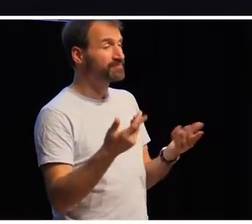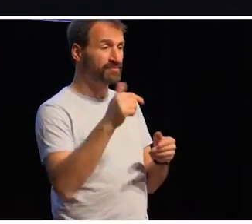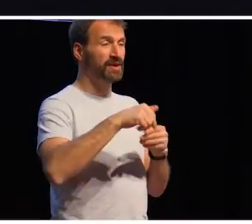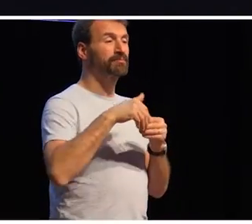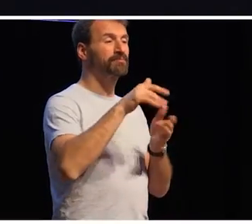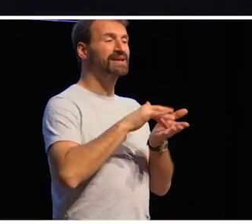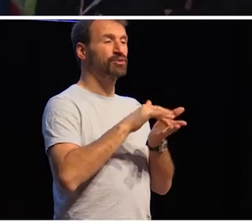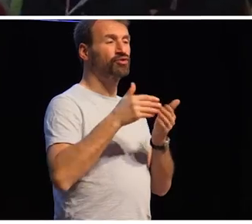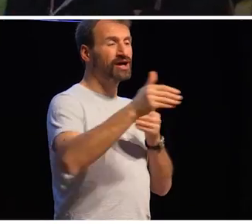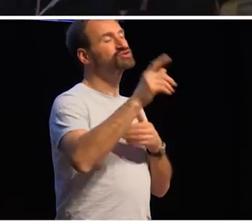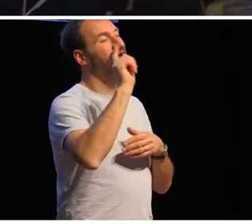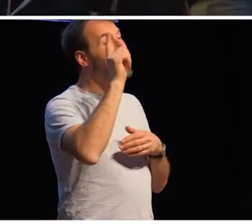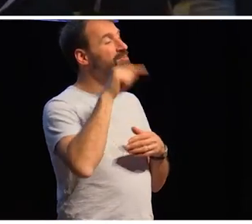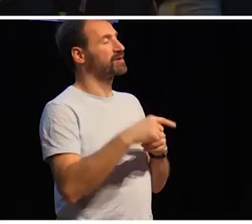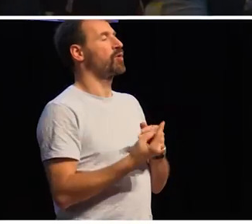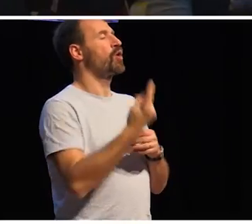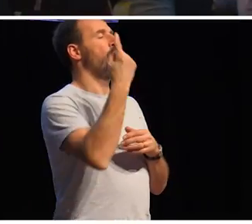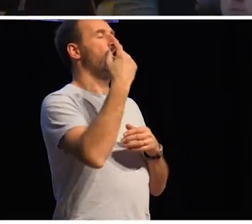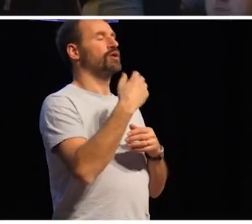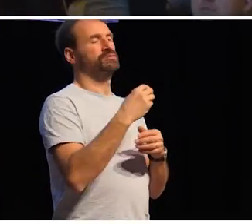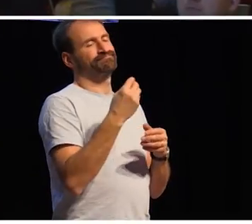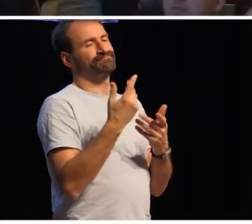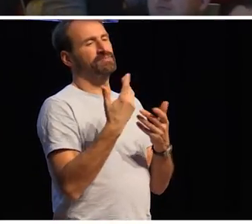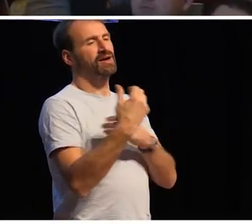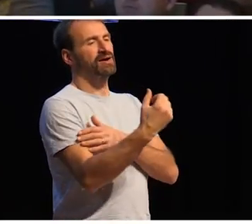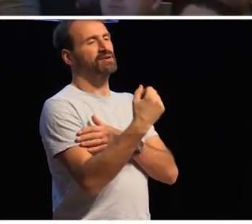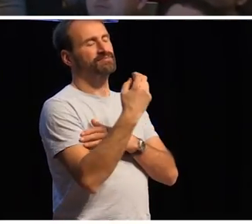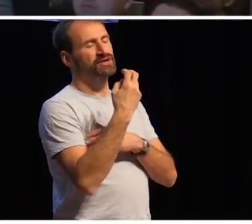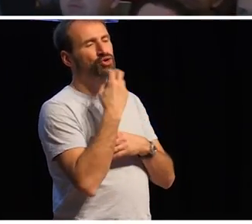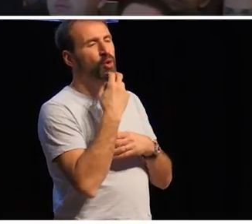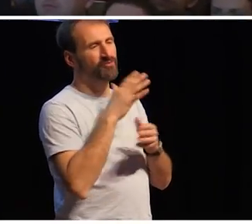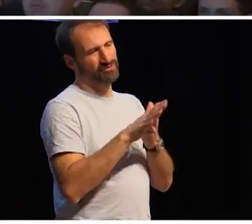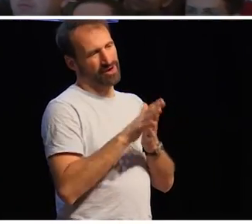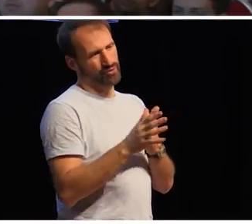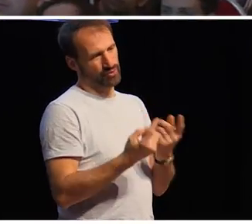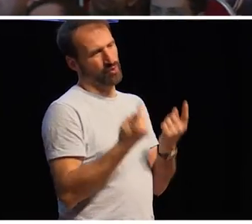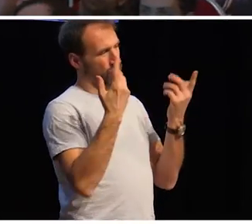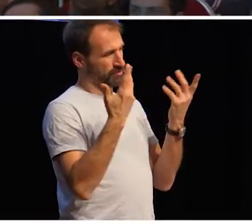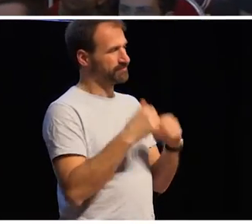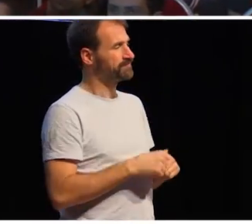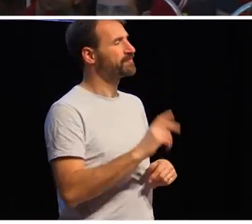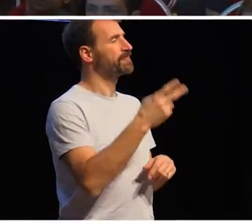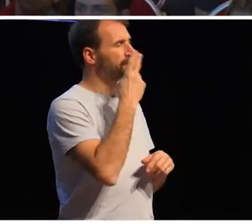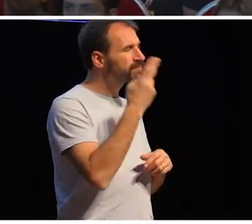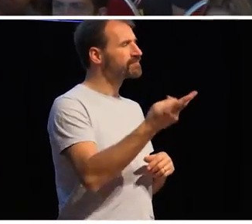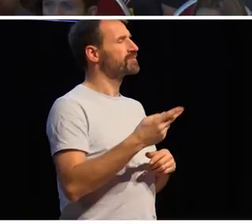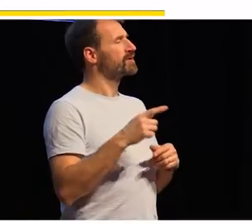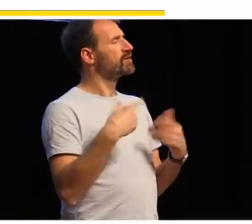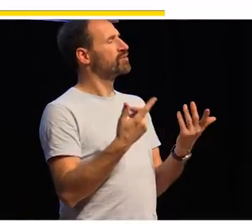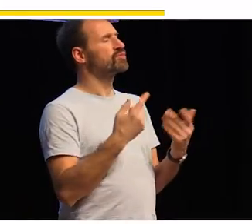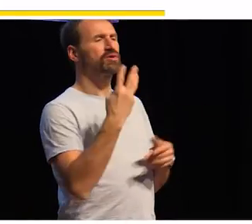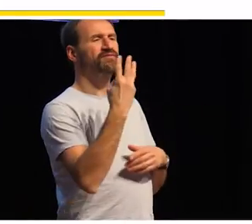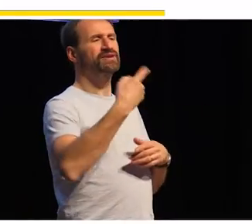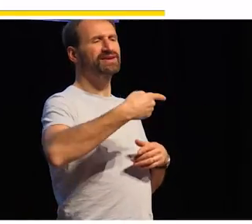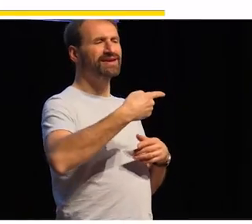data rate. Notice that they are both high. How about wide area wireless communication? It's something that's found on your cell phone. But I want to